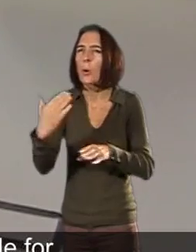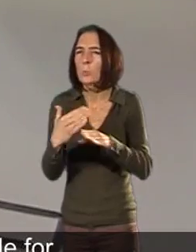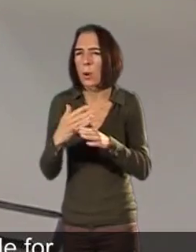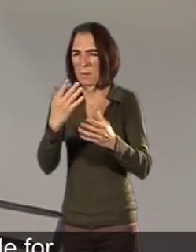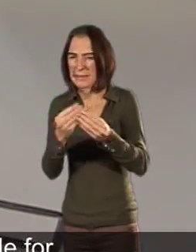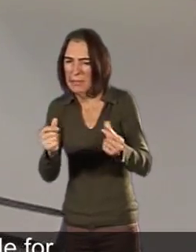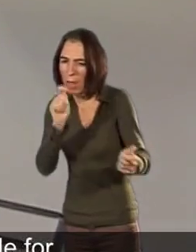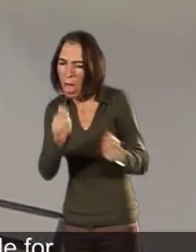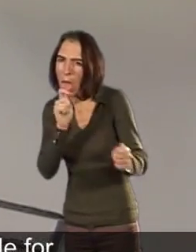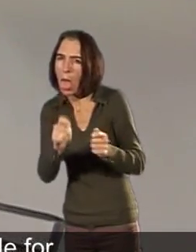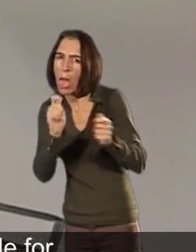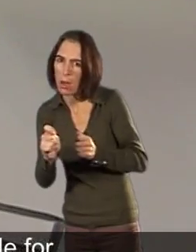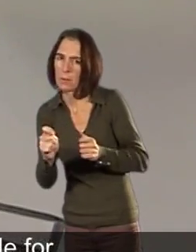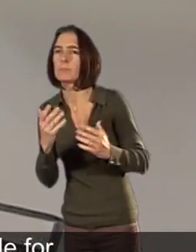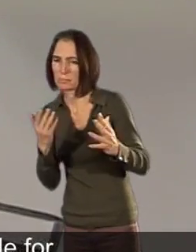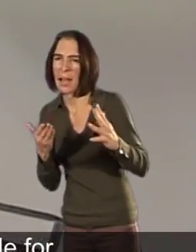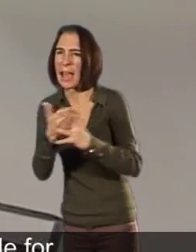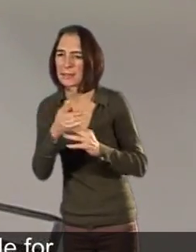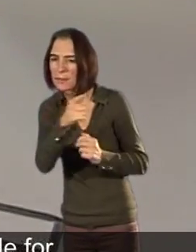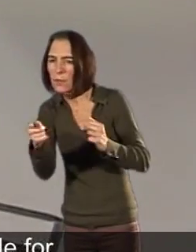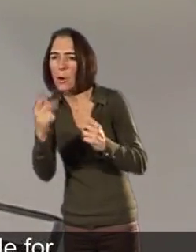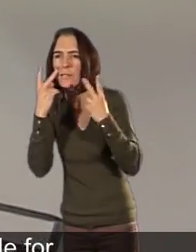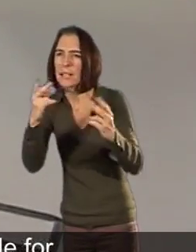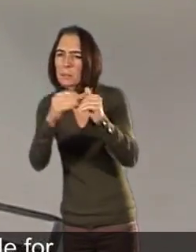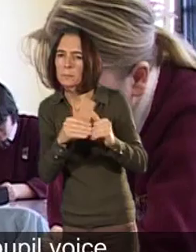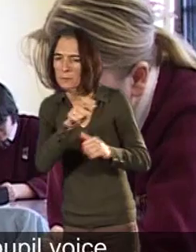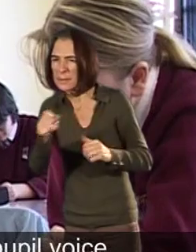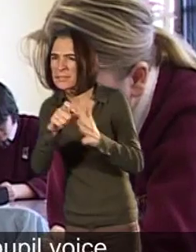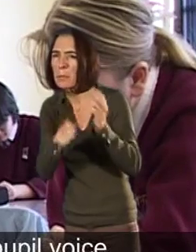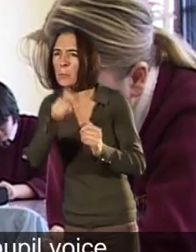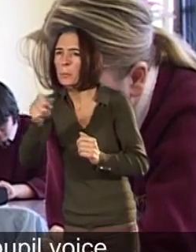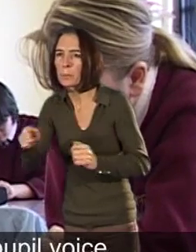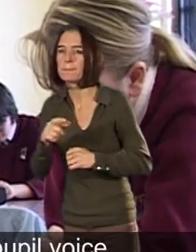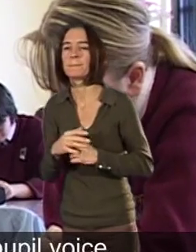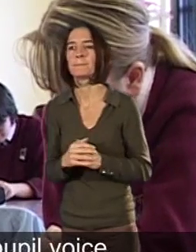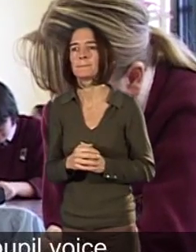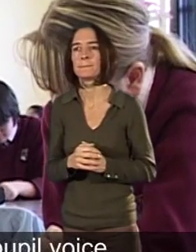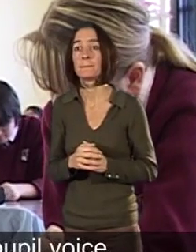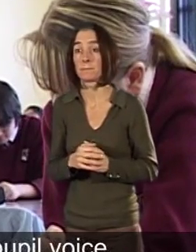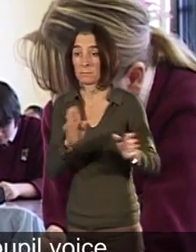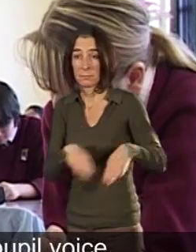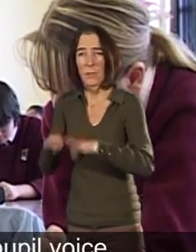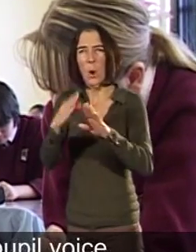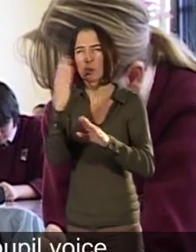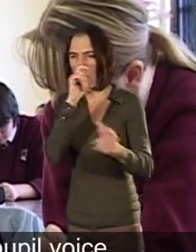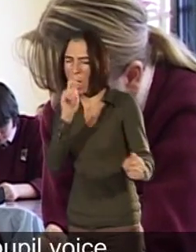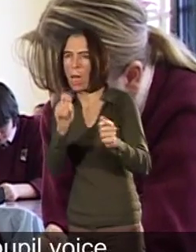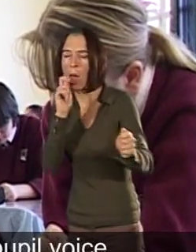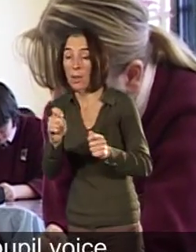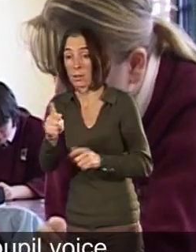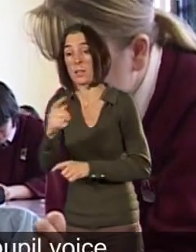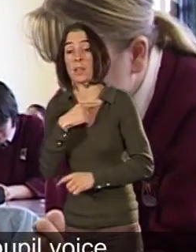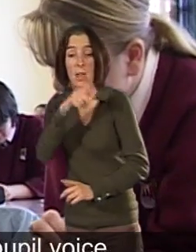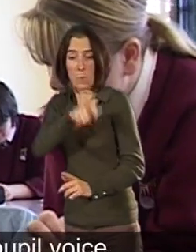materials to be made accessible for Buna, Sahad and other disabled students. A whole school adjustment is that pupil voice and